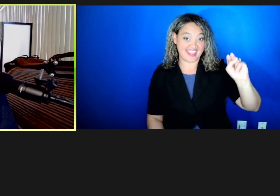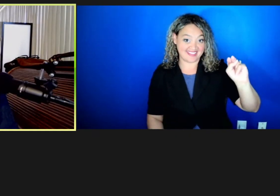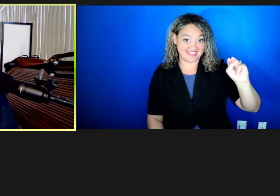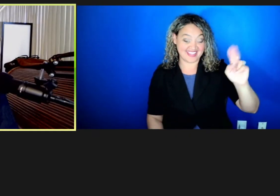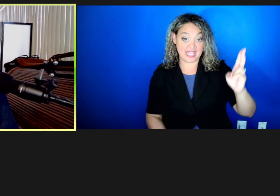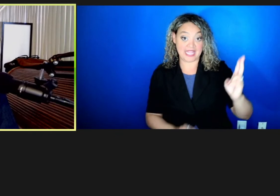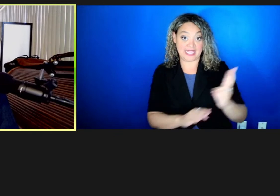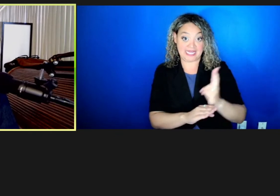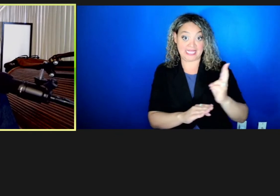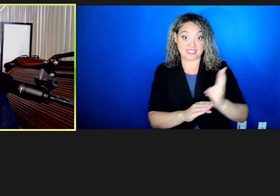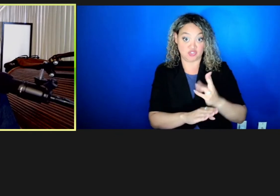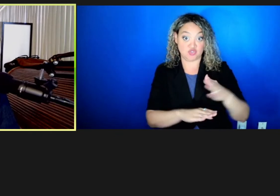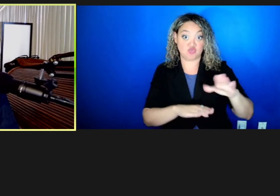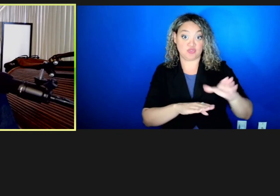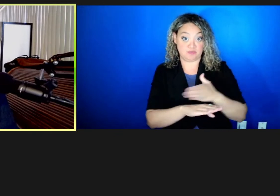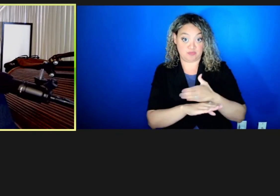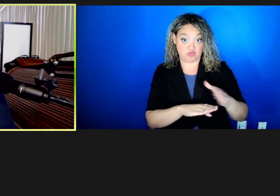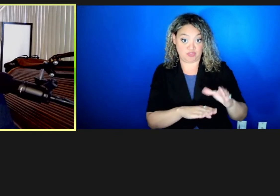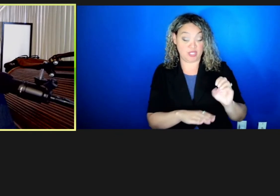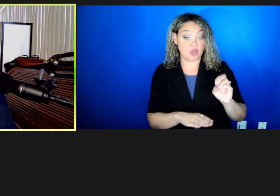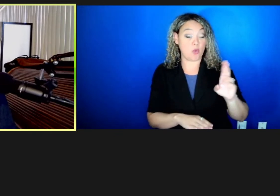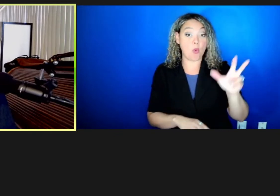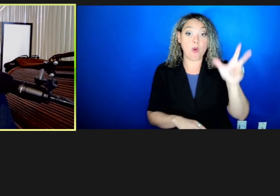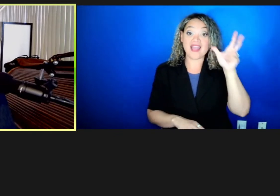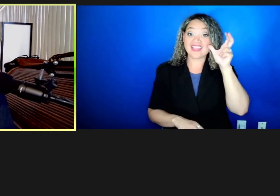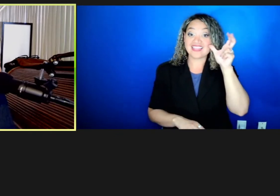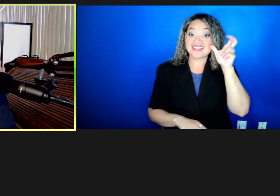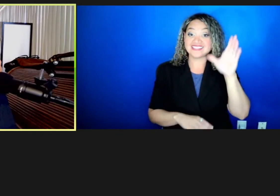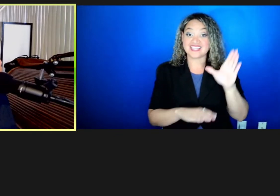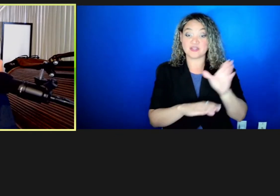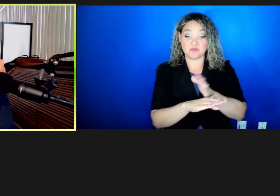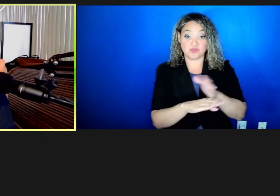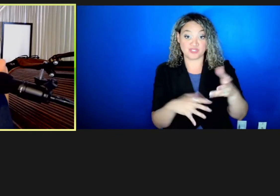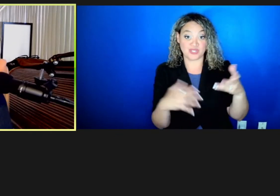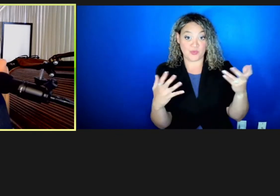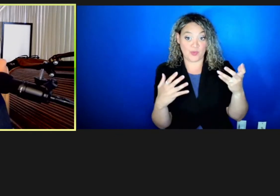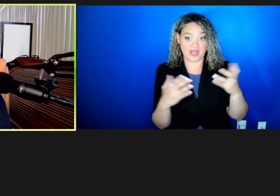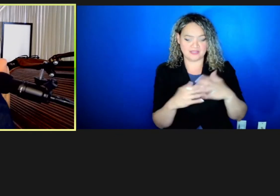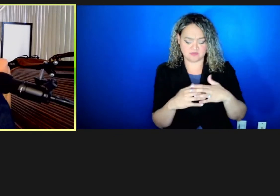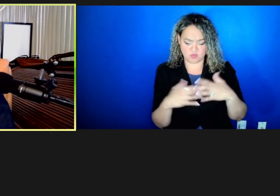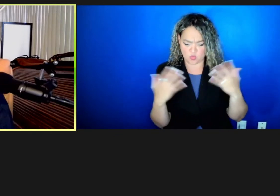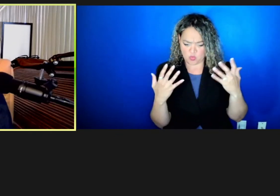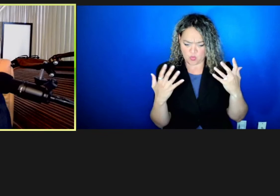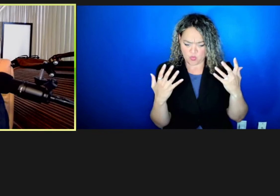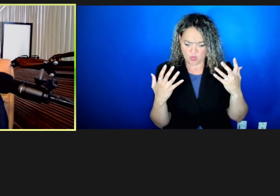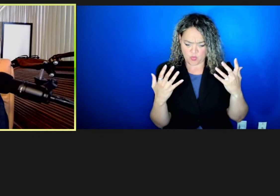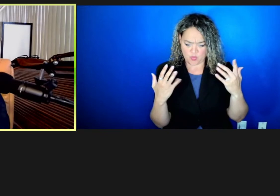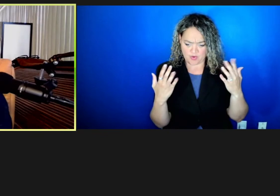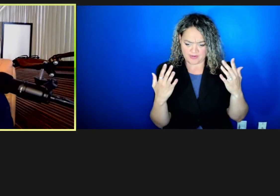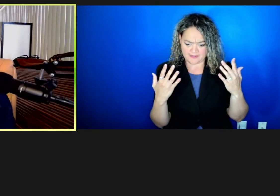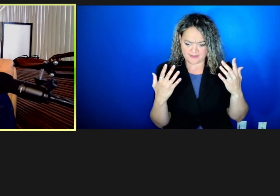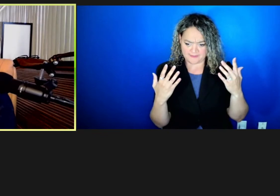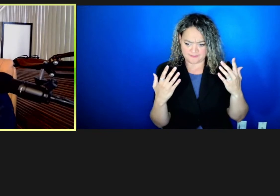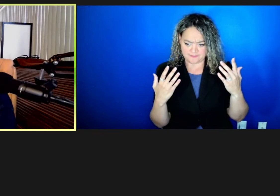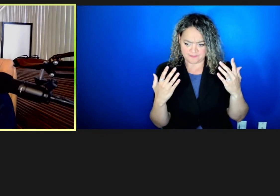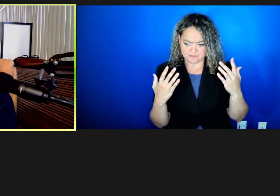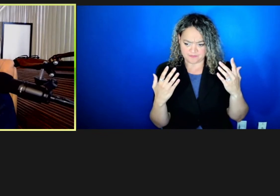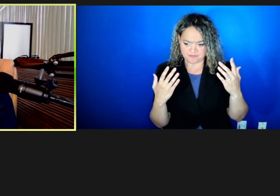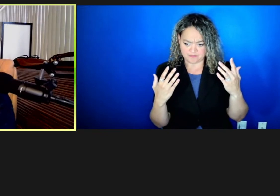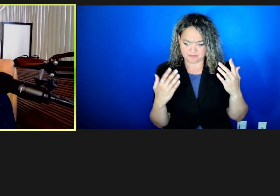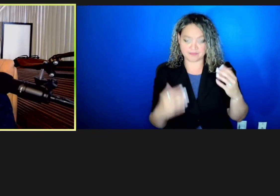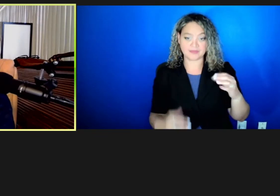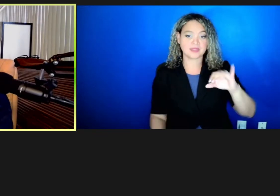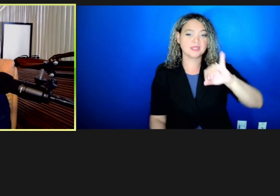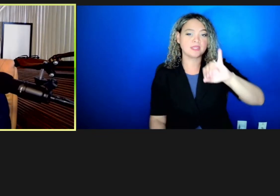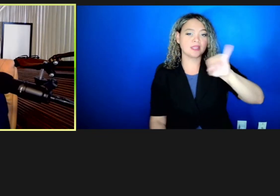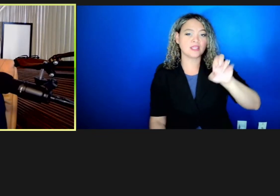in the score, or listen to the music of Jerry Goldsmith? Jerry